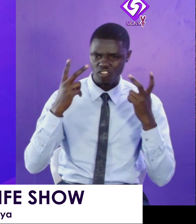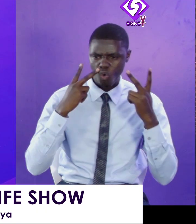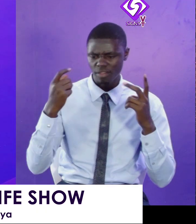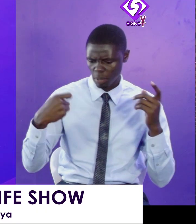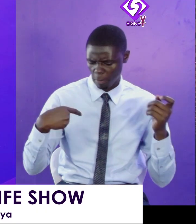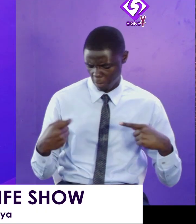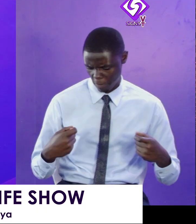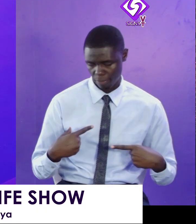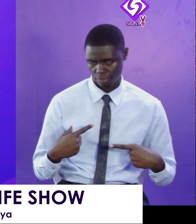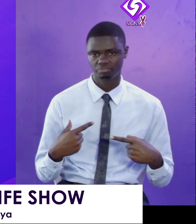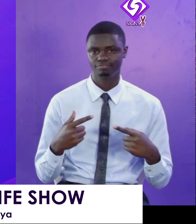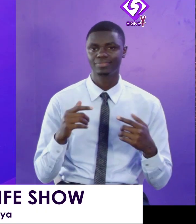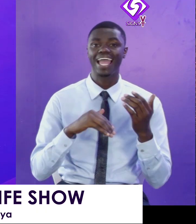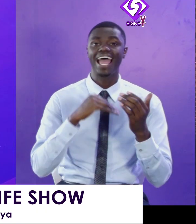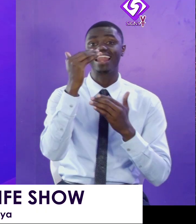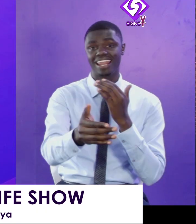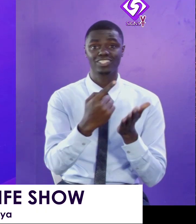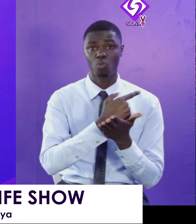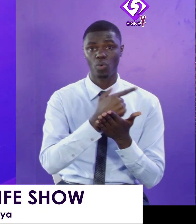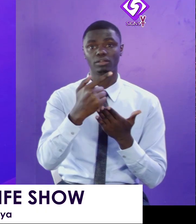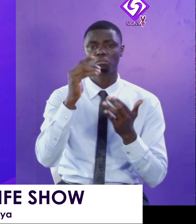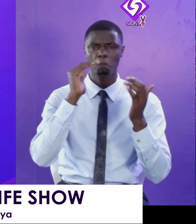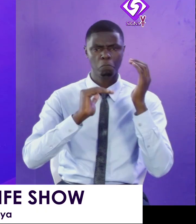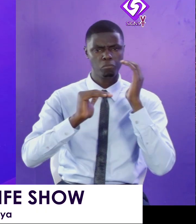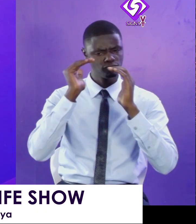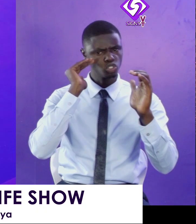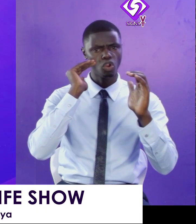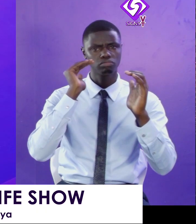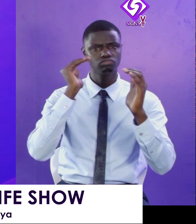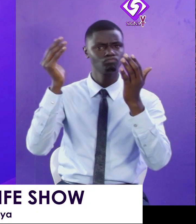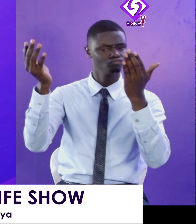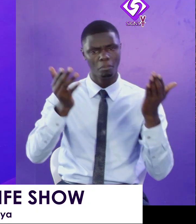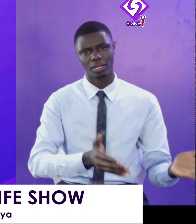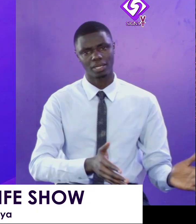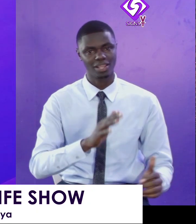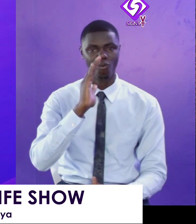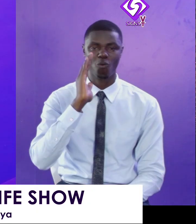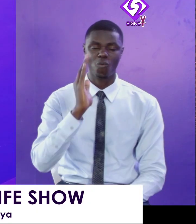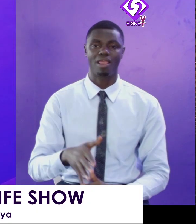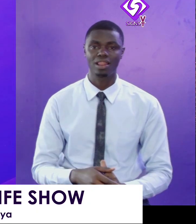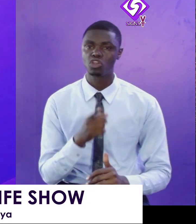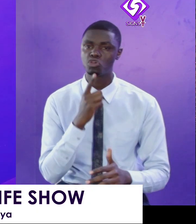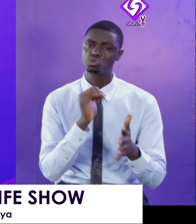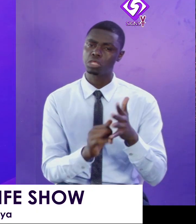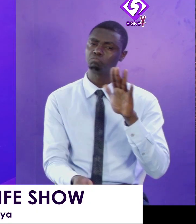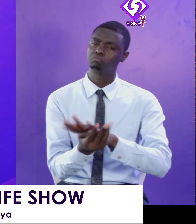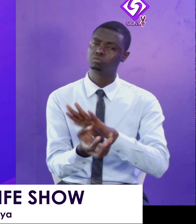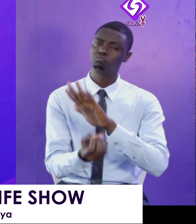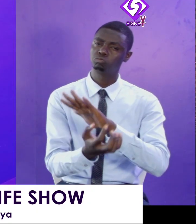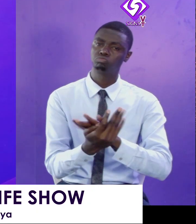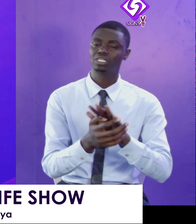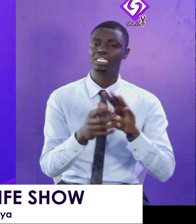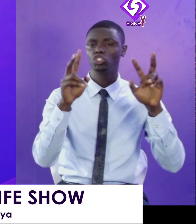Yeah, I'll bring a professional next week in the next show to just bring to light many of the issues